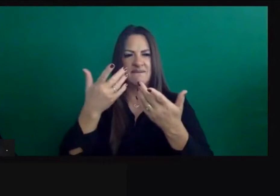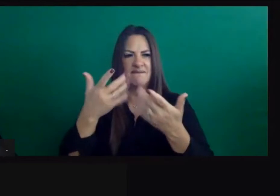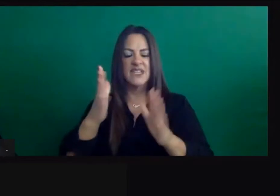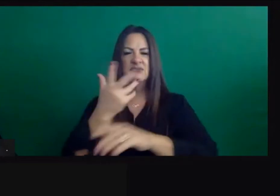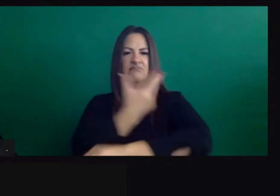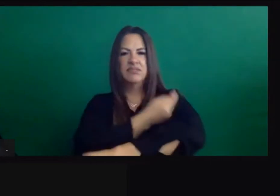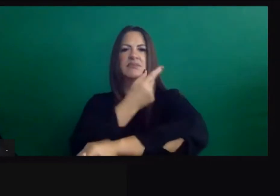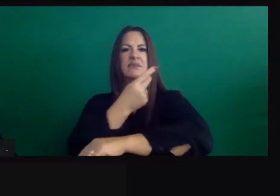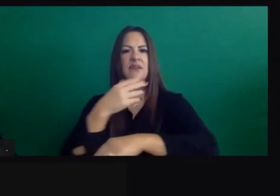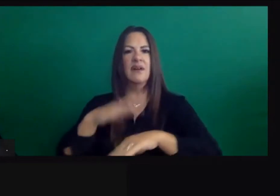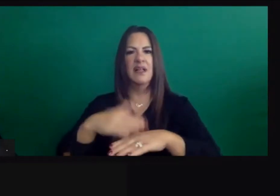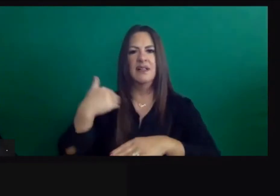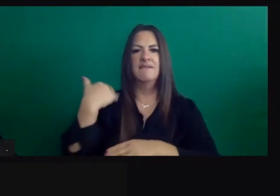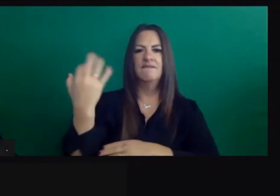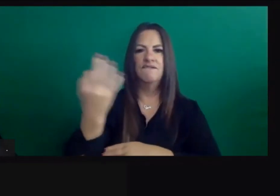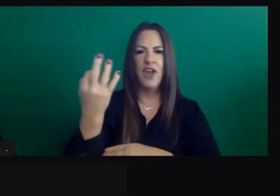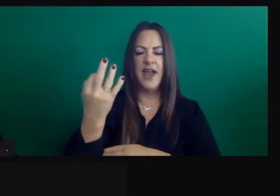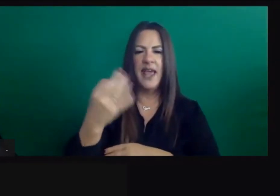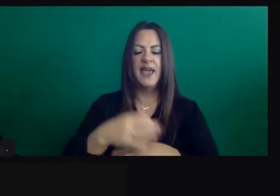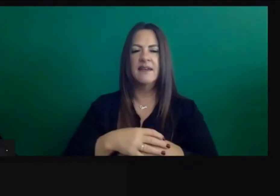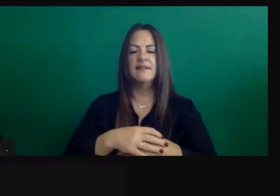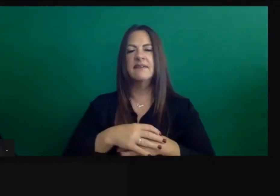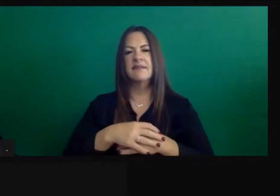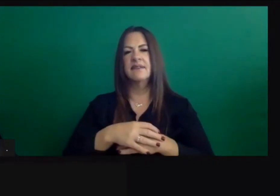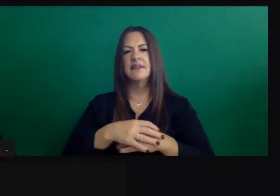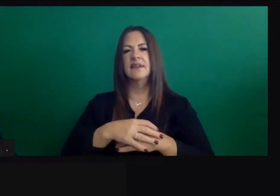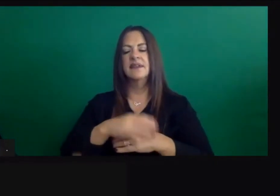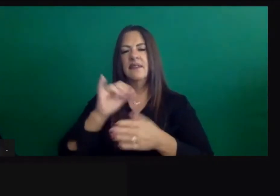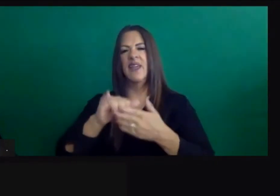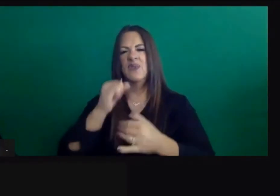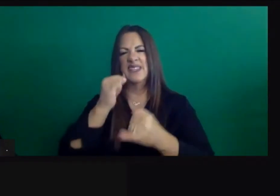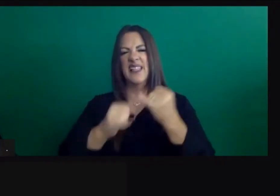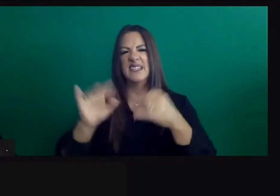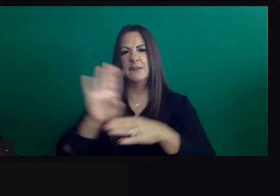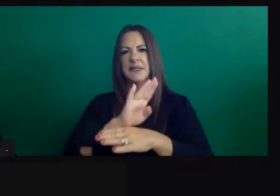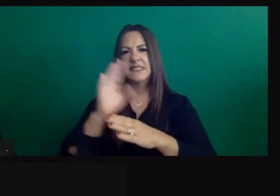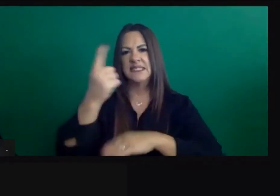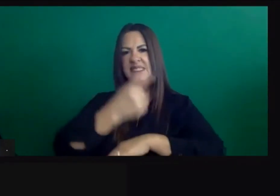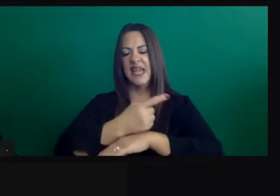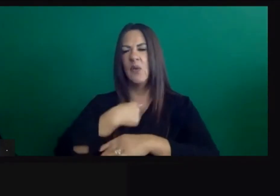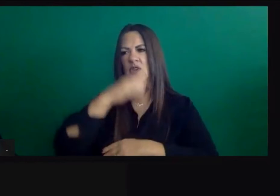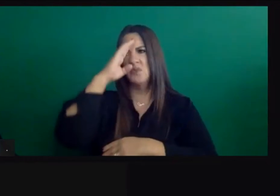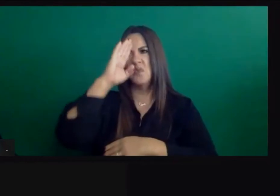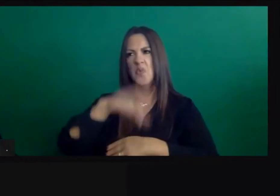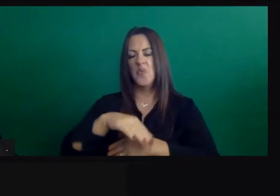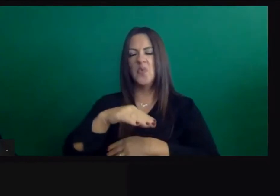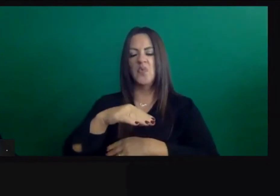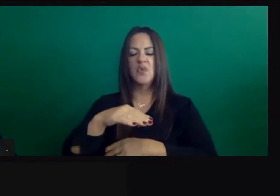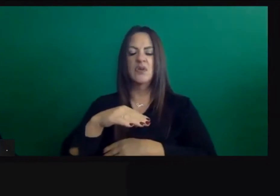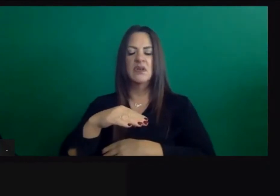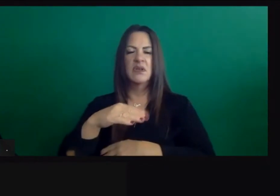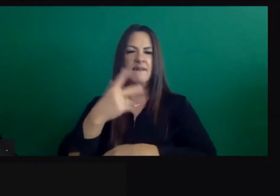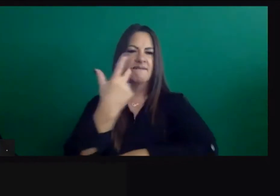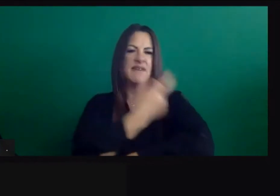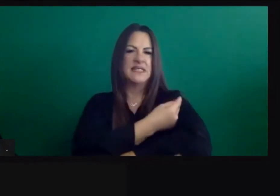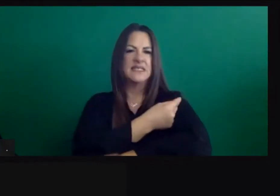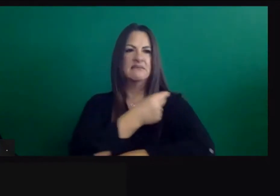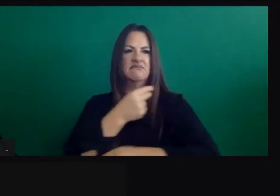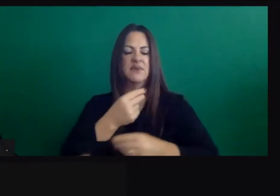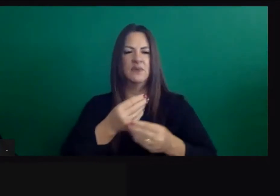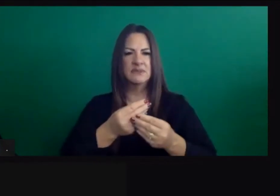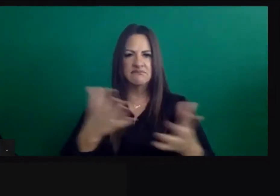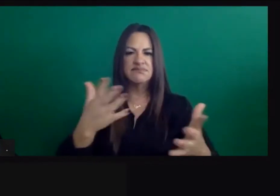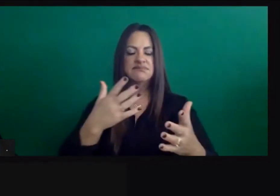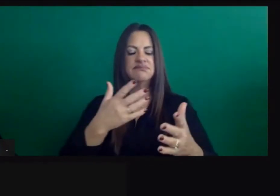on Friday, which really the last business day when we knew vaccinations were sort of going the fastest